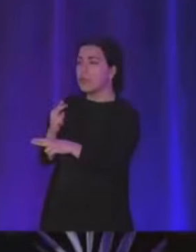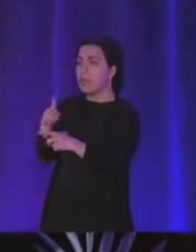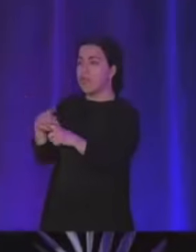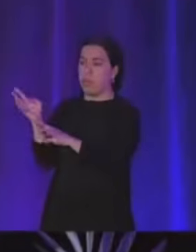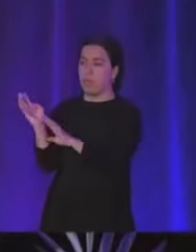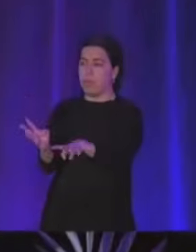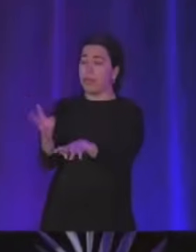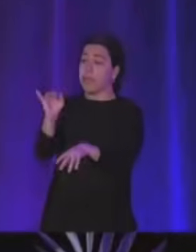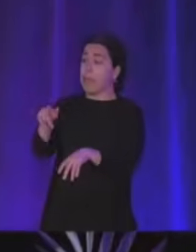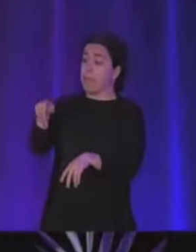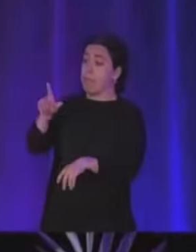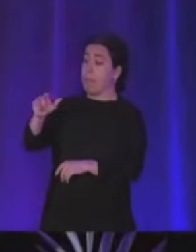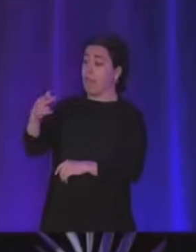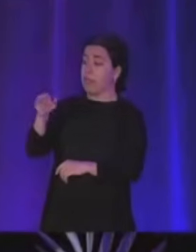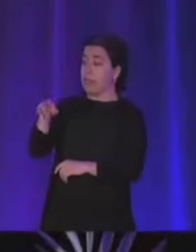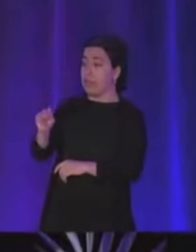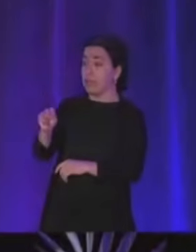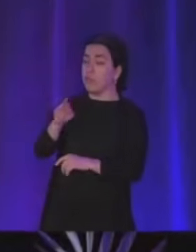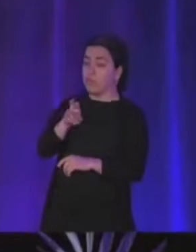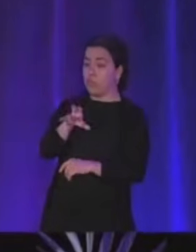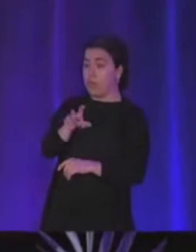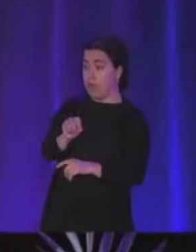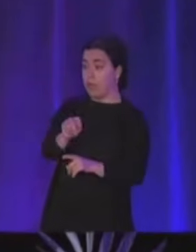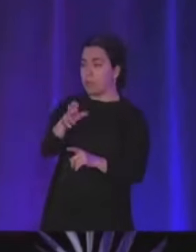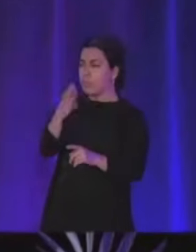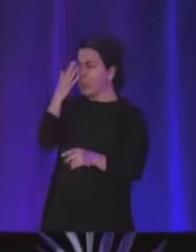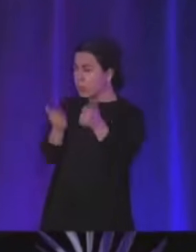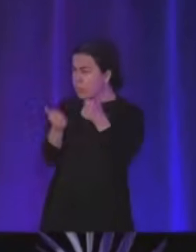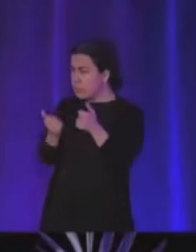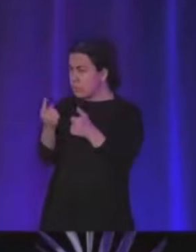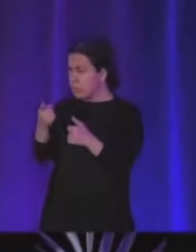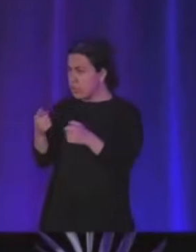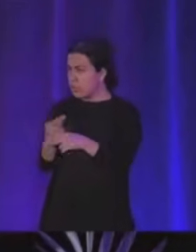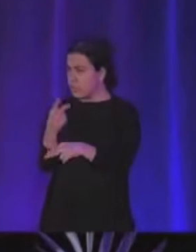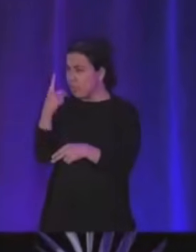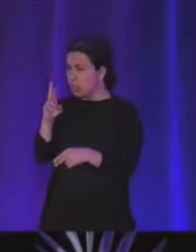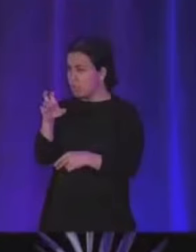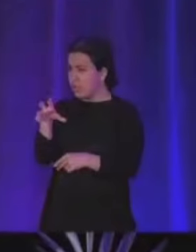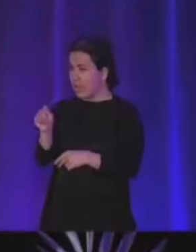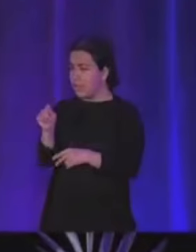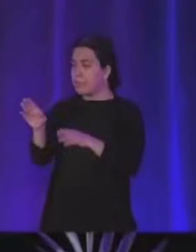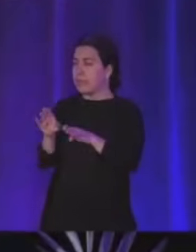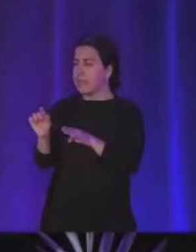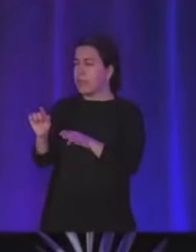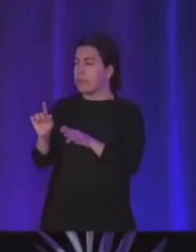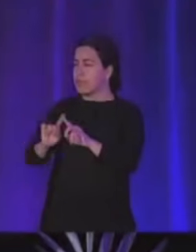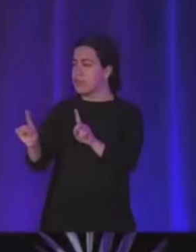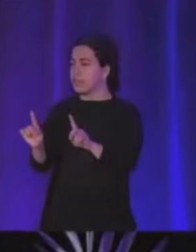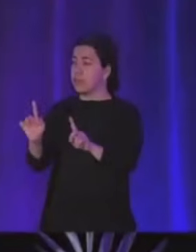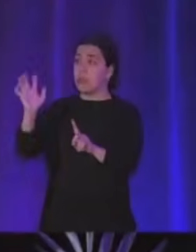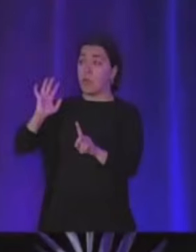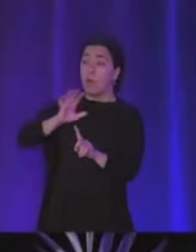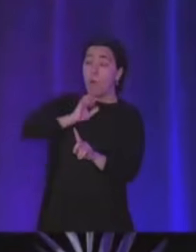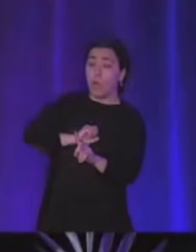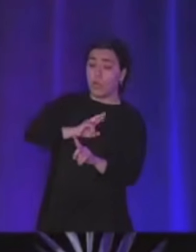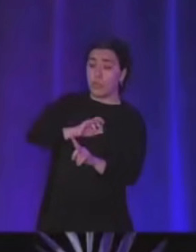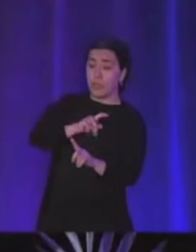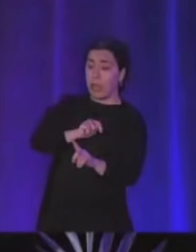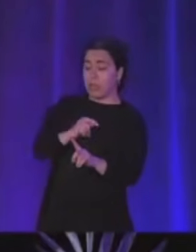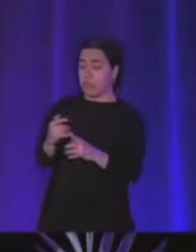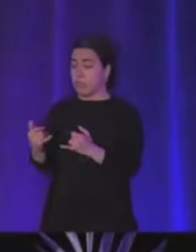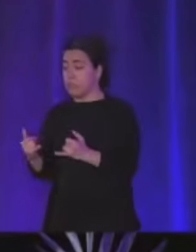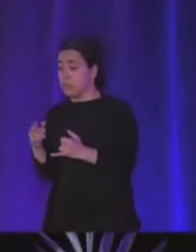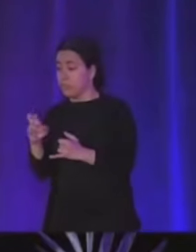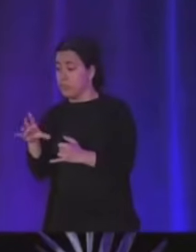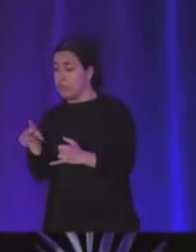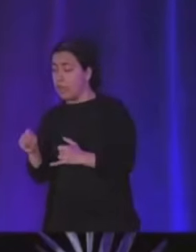React one, wants to know what React version you're using. It behaves a little differently in older React versions, so just tell it settings React version